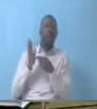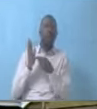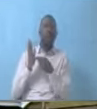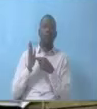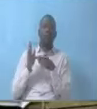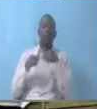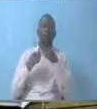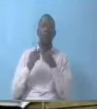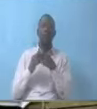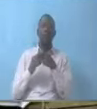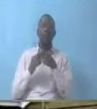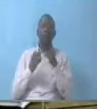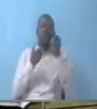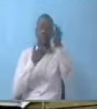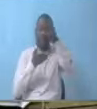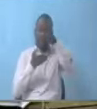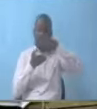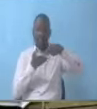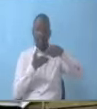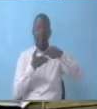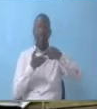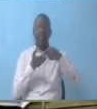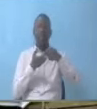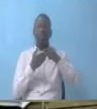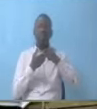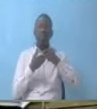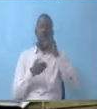legal draftsman in the chambers of the Attorney General.